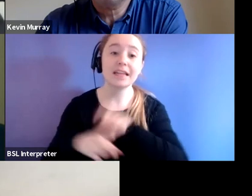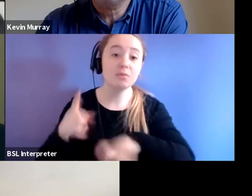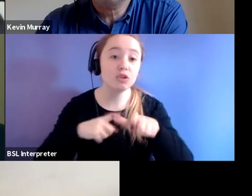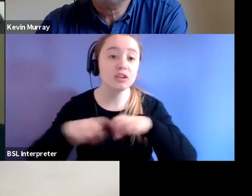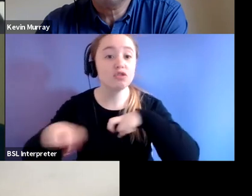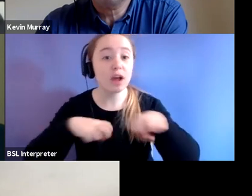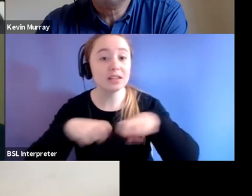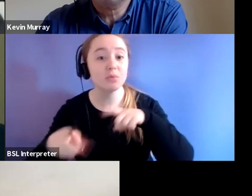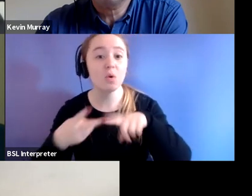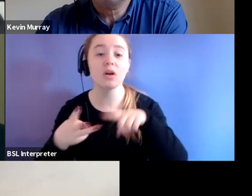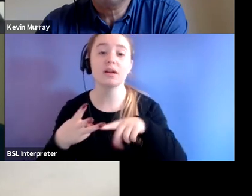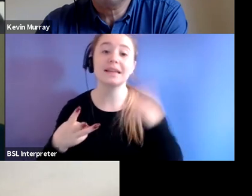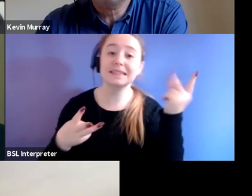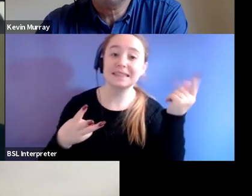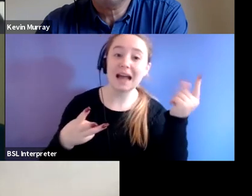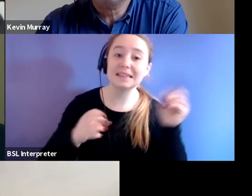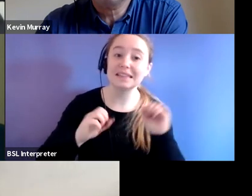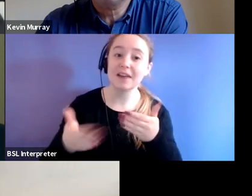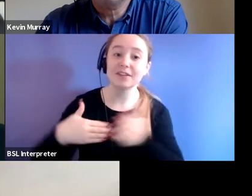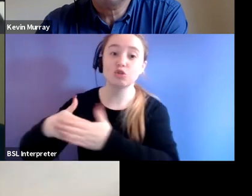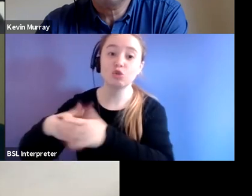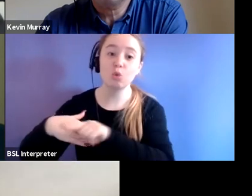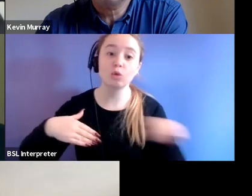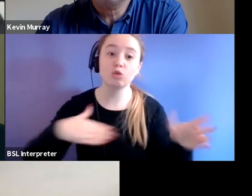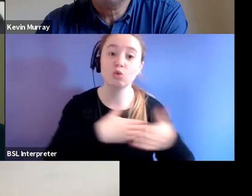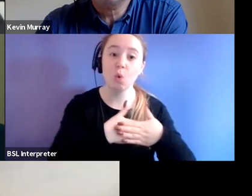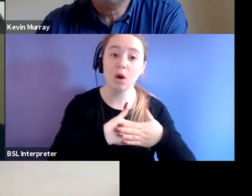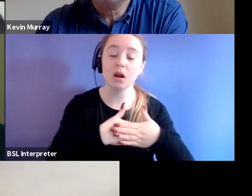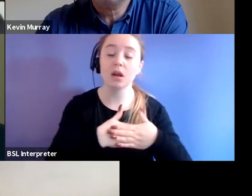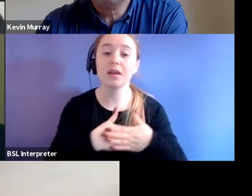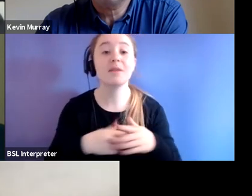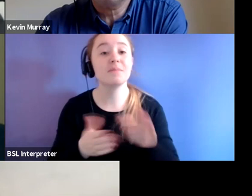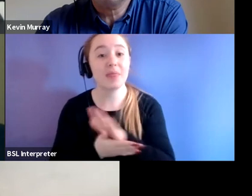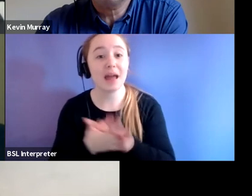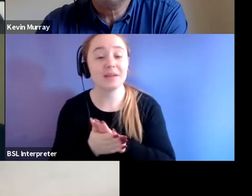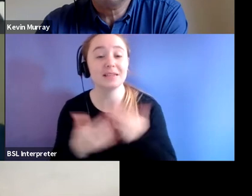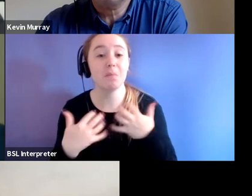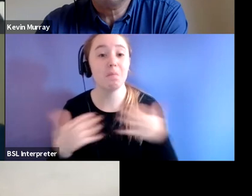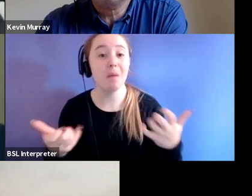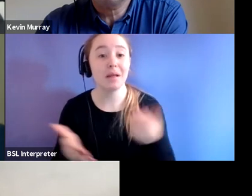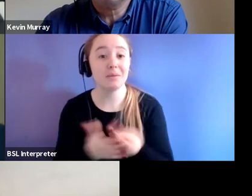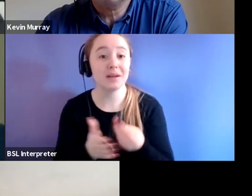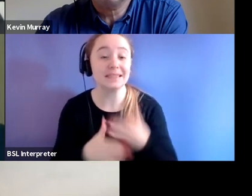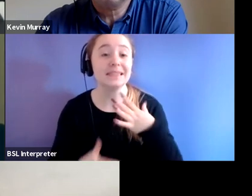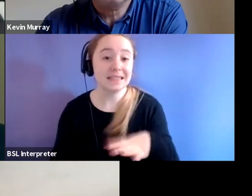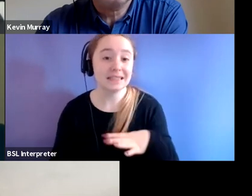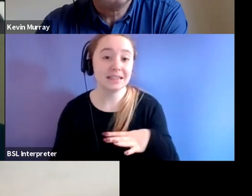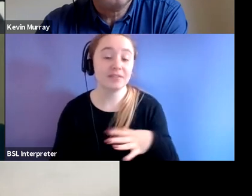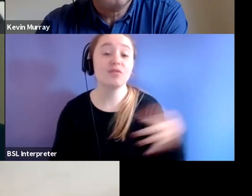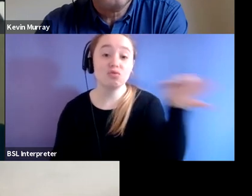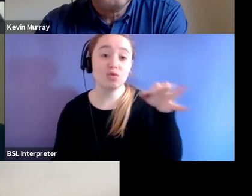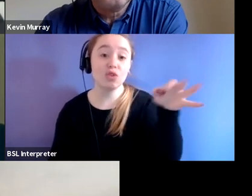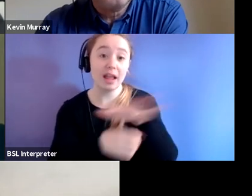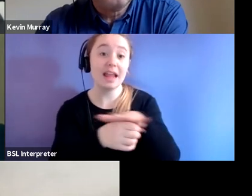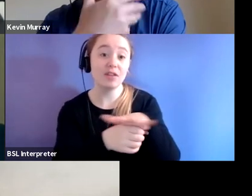door-to-door taxi services, but this will all require public money, particularly in rural areas. Just a couple of